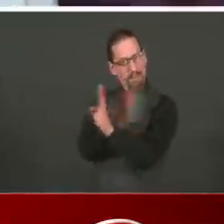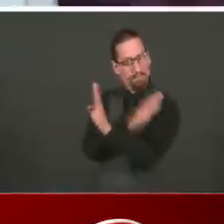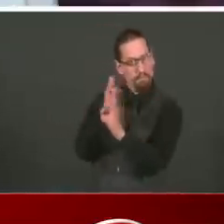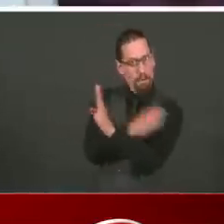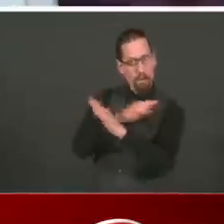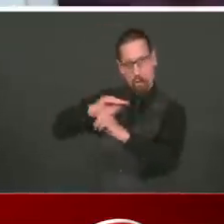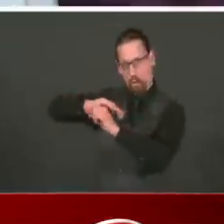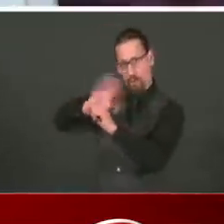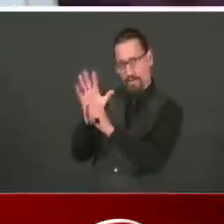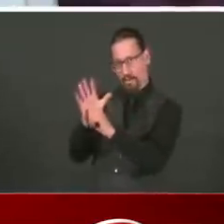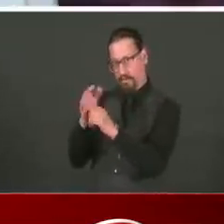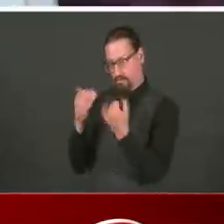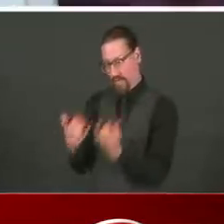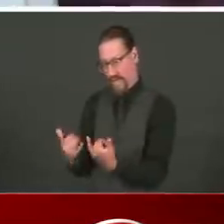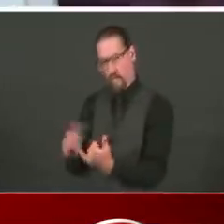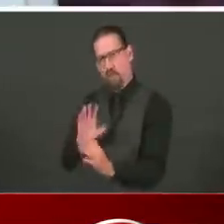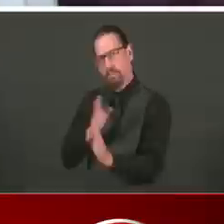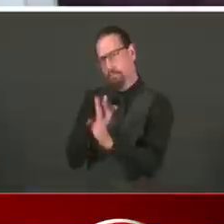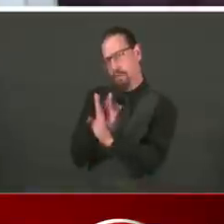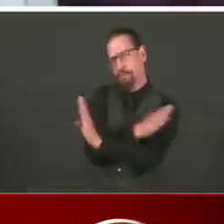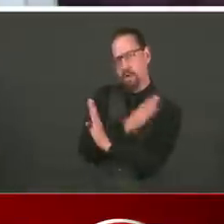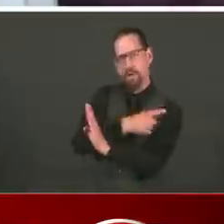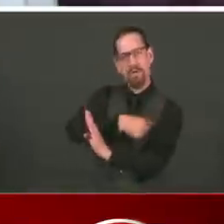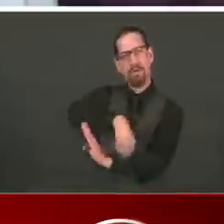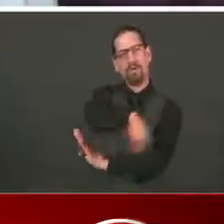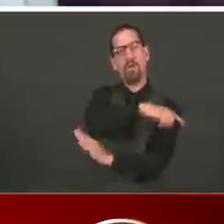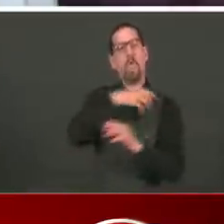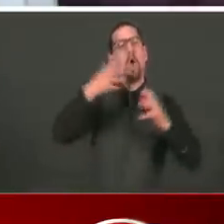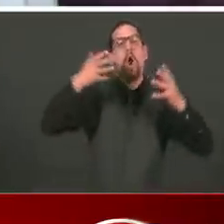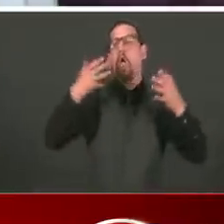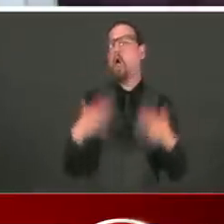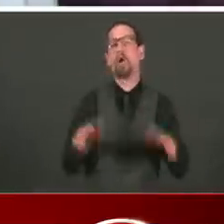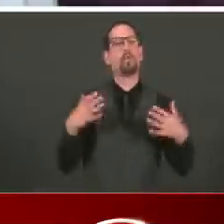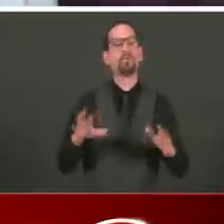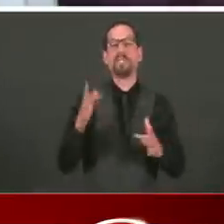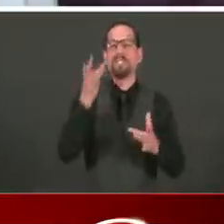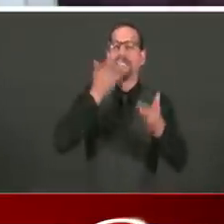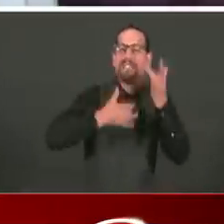income, unemployed, is really struggling now.